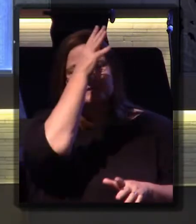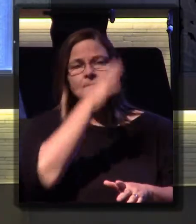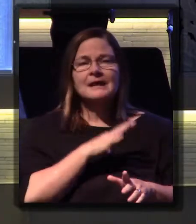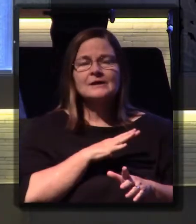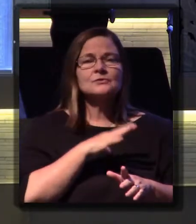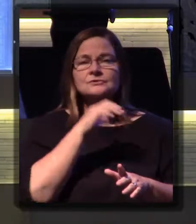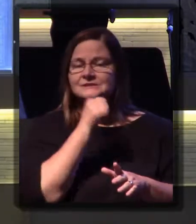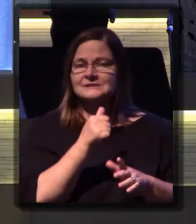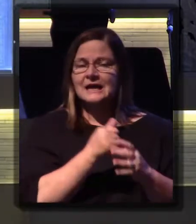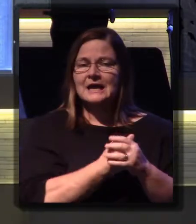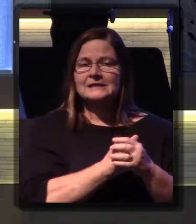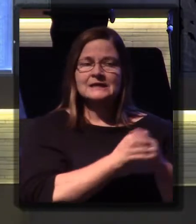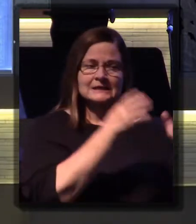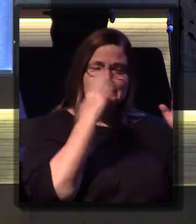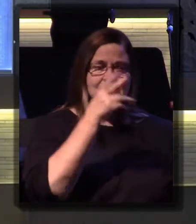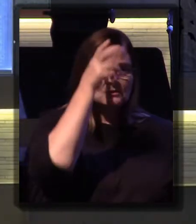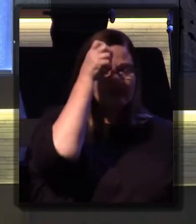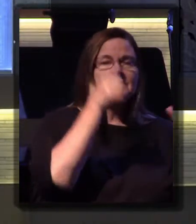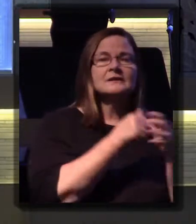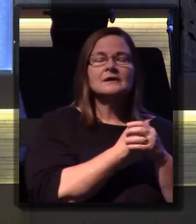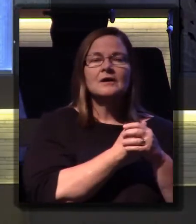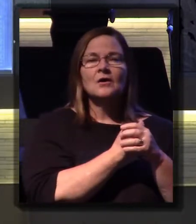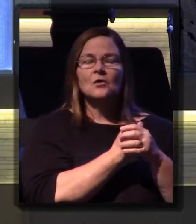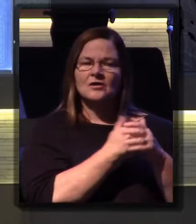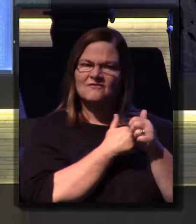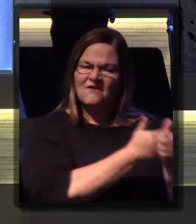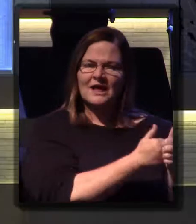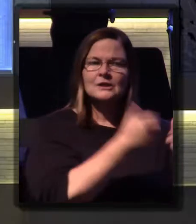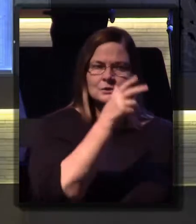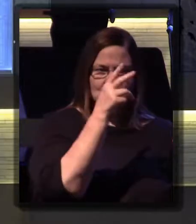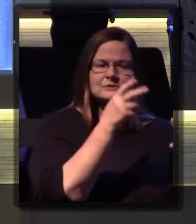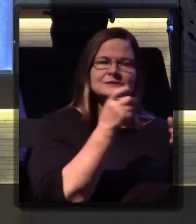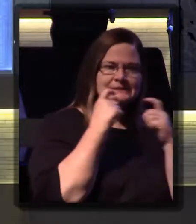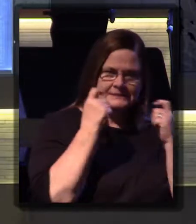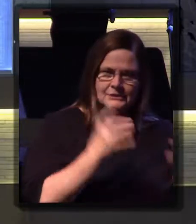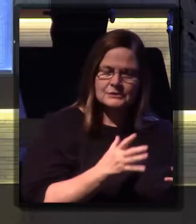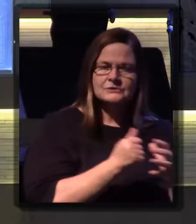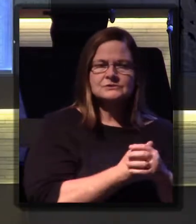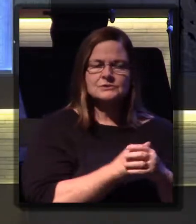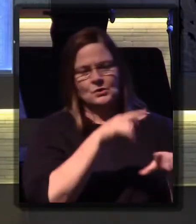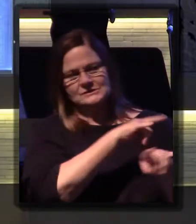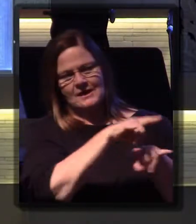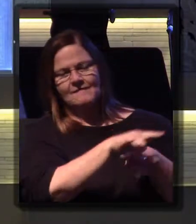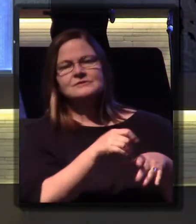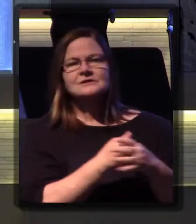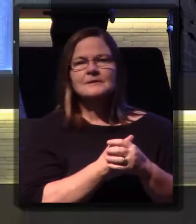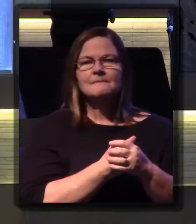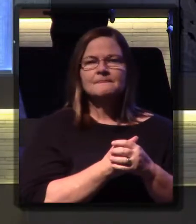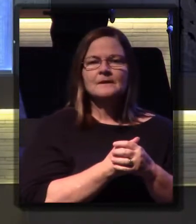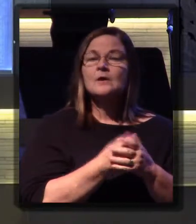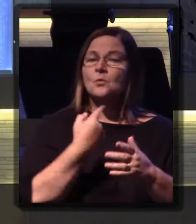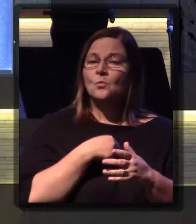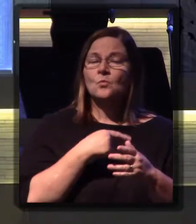at these opening words. How blessed is the man who does not walk in the counsel of the wicked, nor stand in the path of sinners,